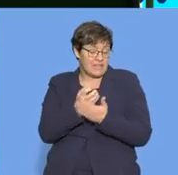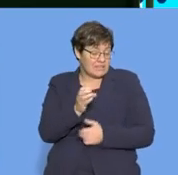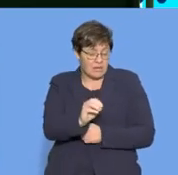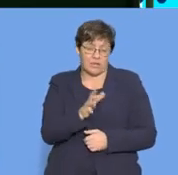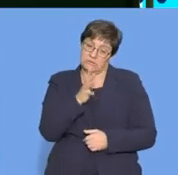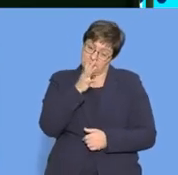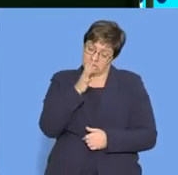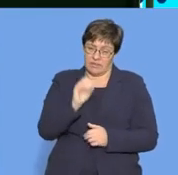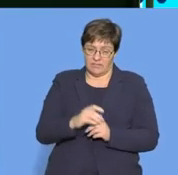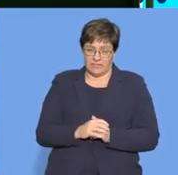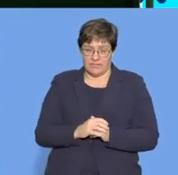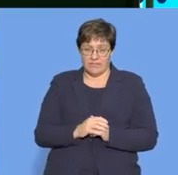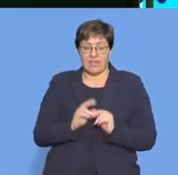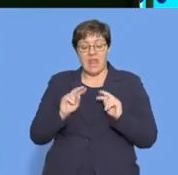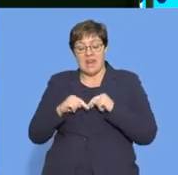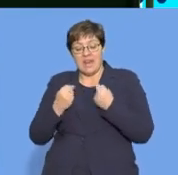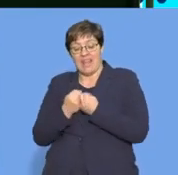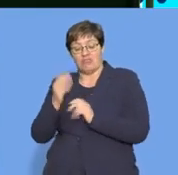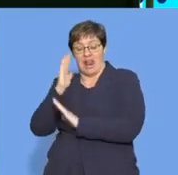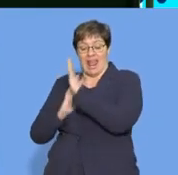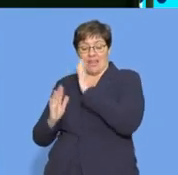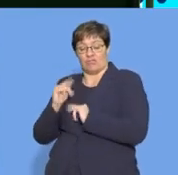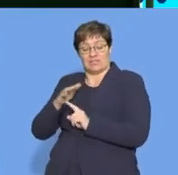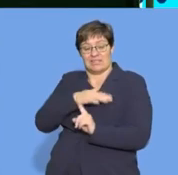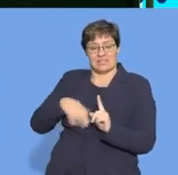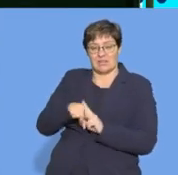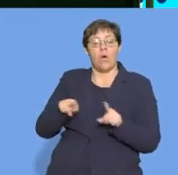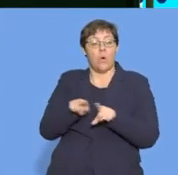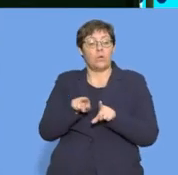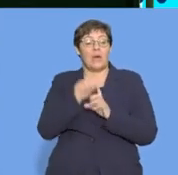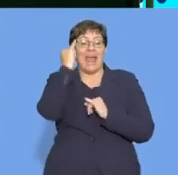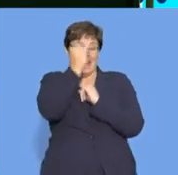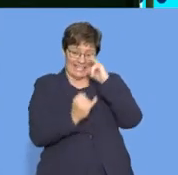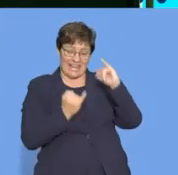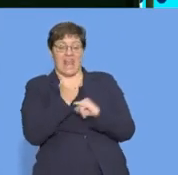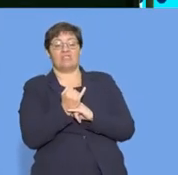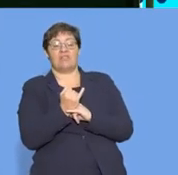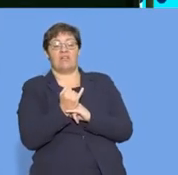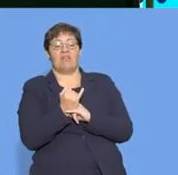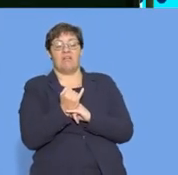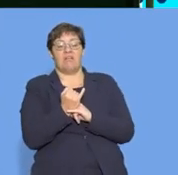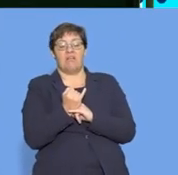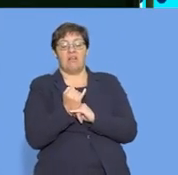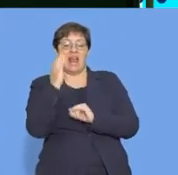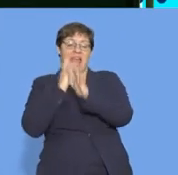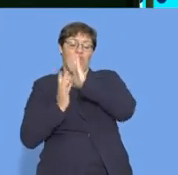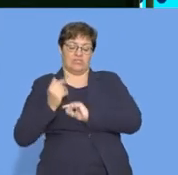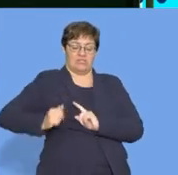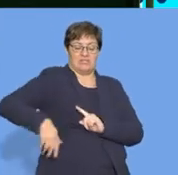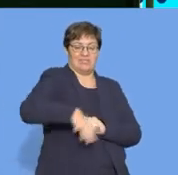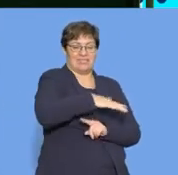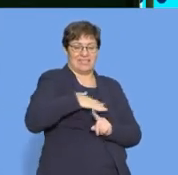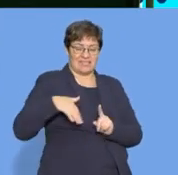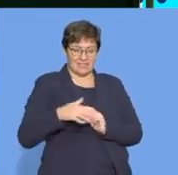evidence, and it's not only a national heritage site, it's actually an international heritage site. So from